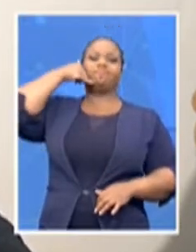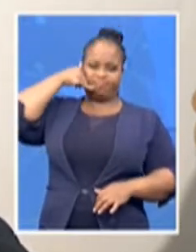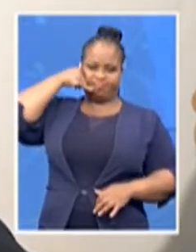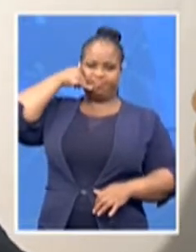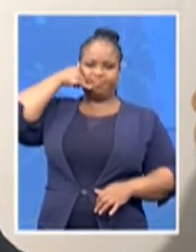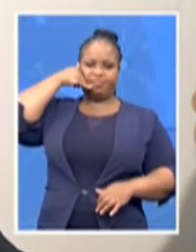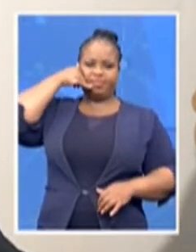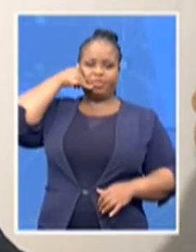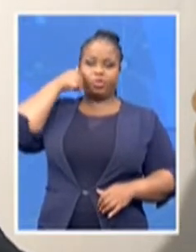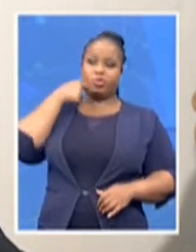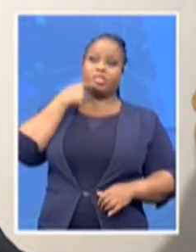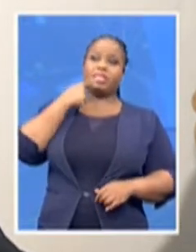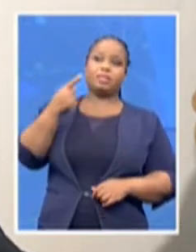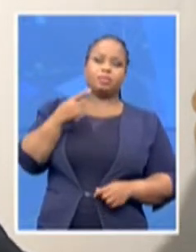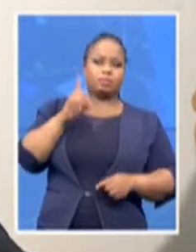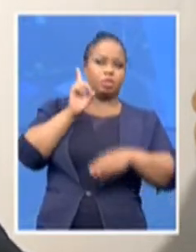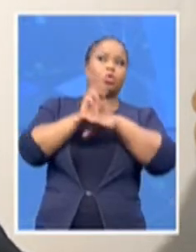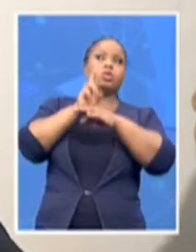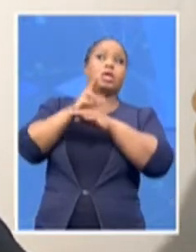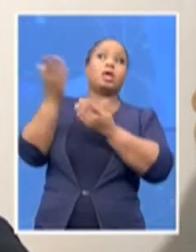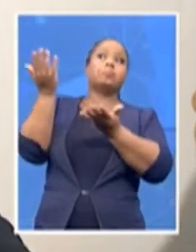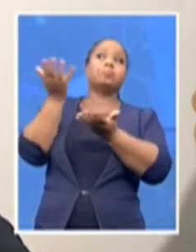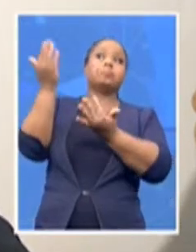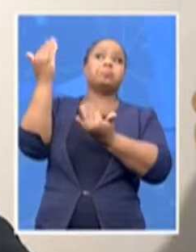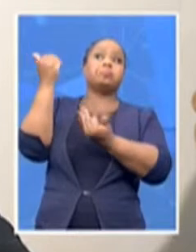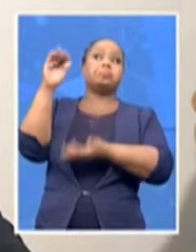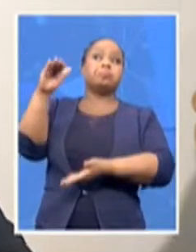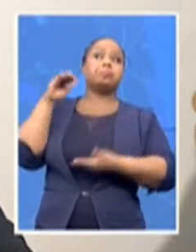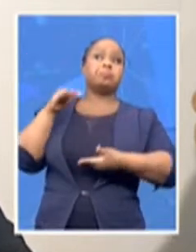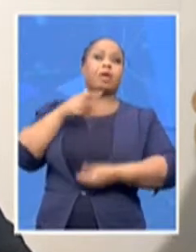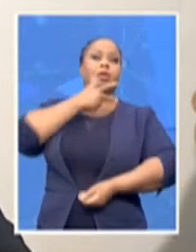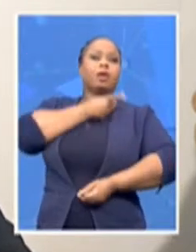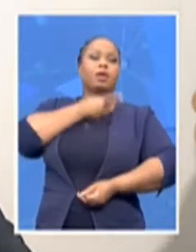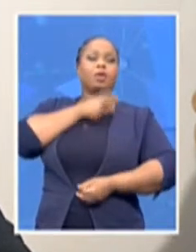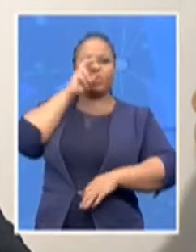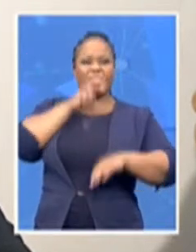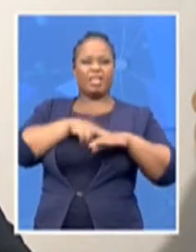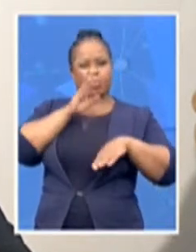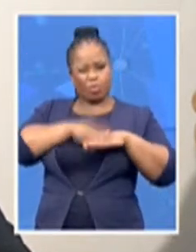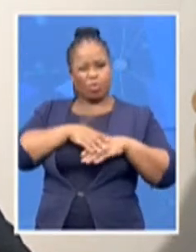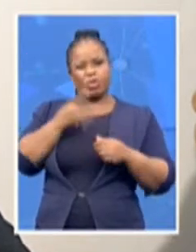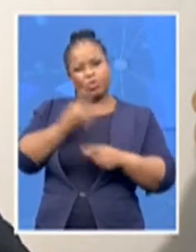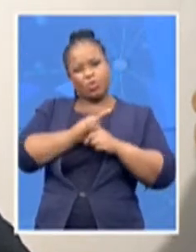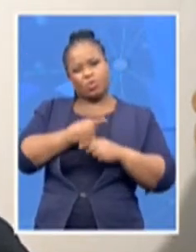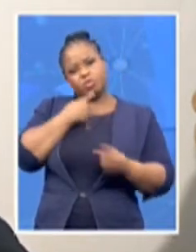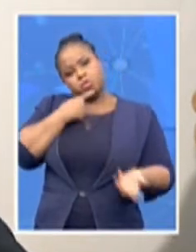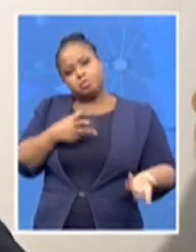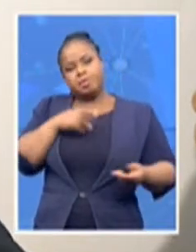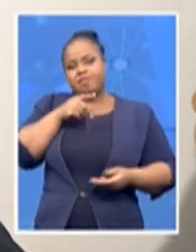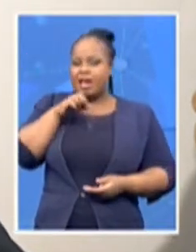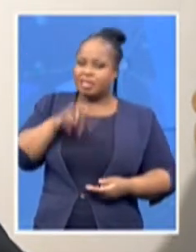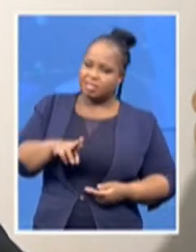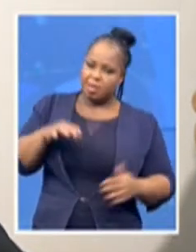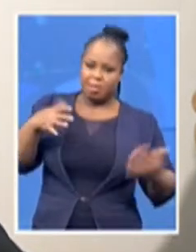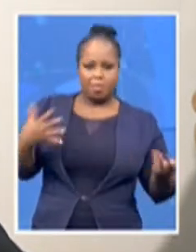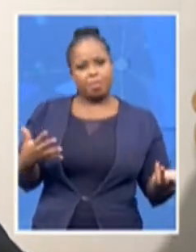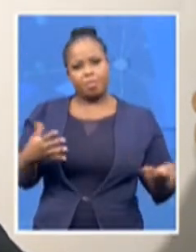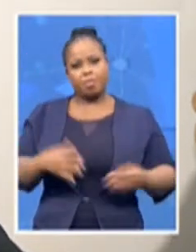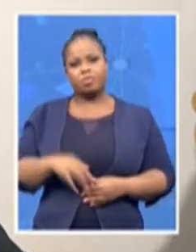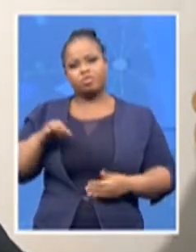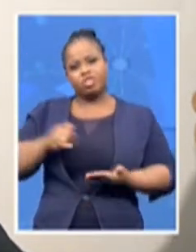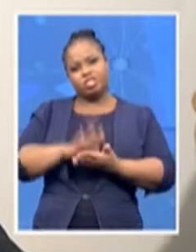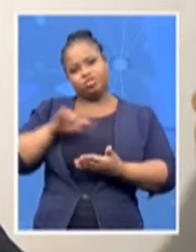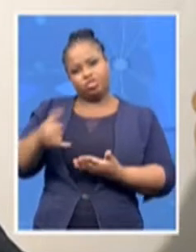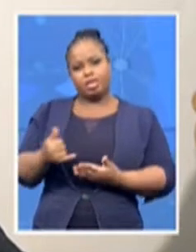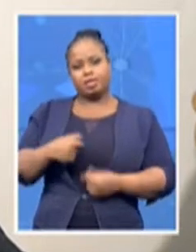is the vaccine? We are short of Pfizer, we are short of Johnson & Johnson.